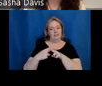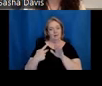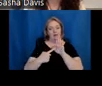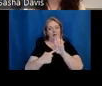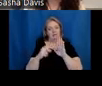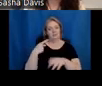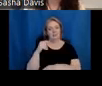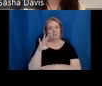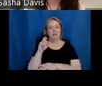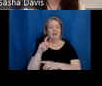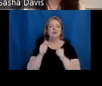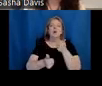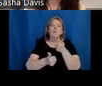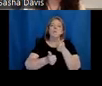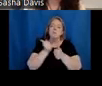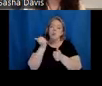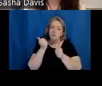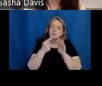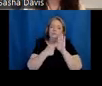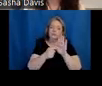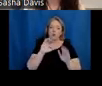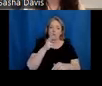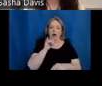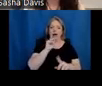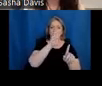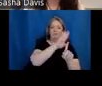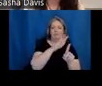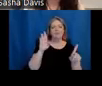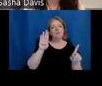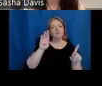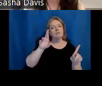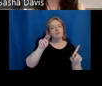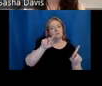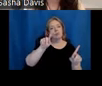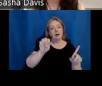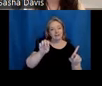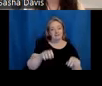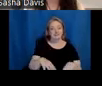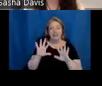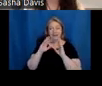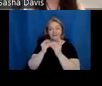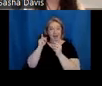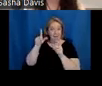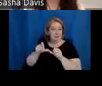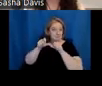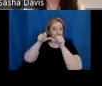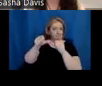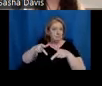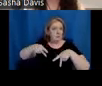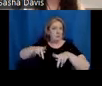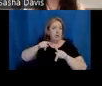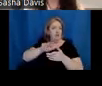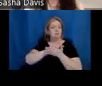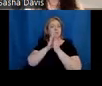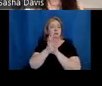mostly showed bronzes by Chaim Gross. And really, I would say family efforts have continued to allow this to be a